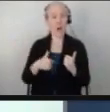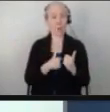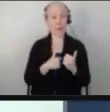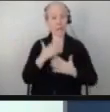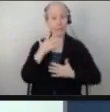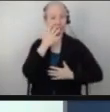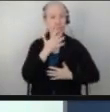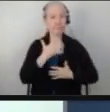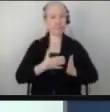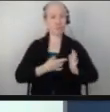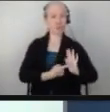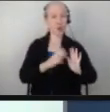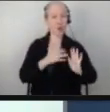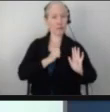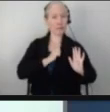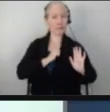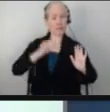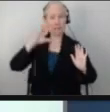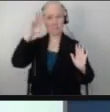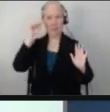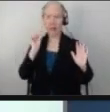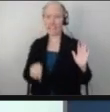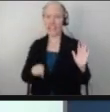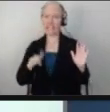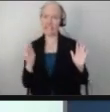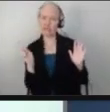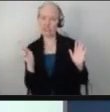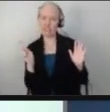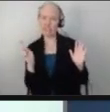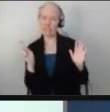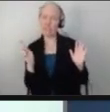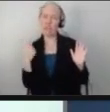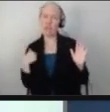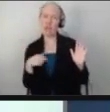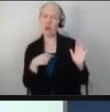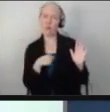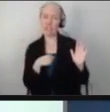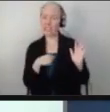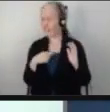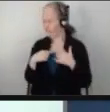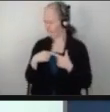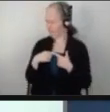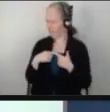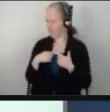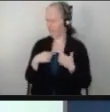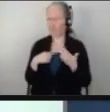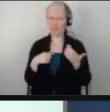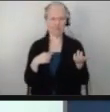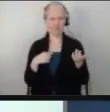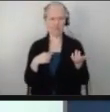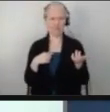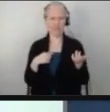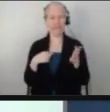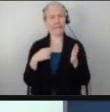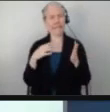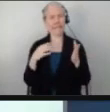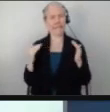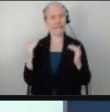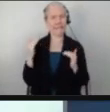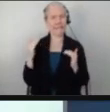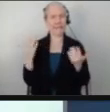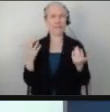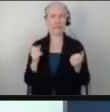ourselves versus our male counterparts. And so therefore it comes with that loaded language that you